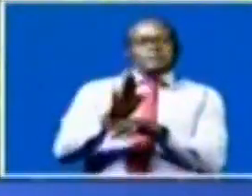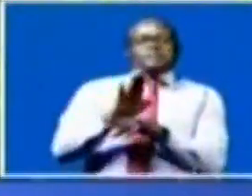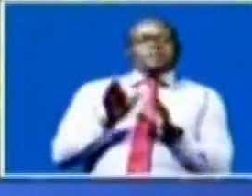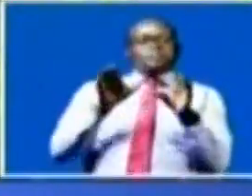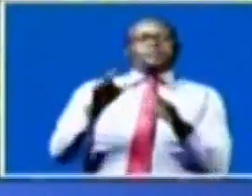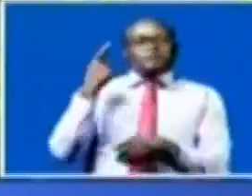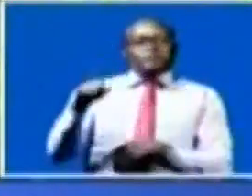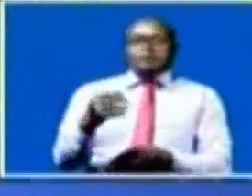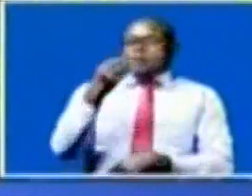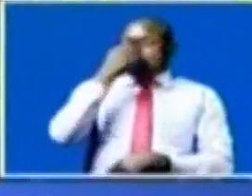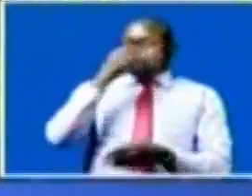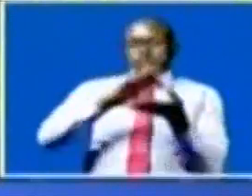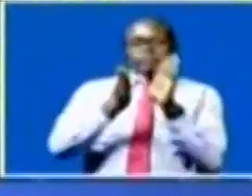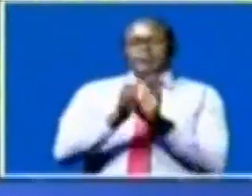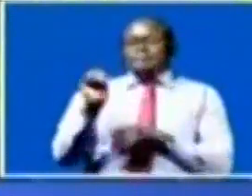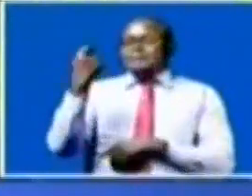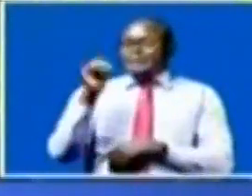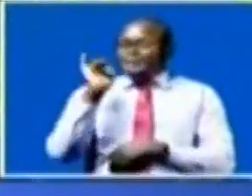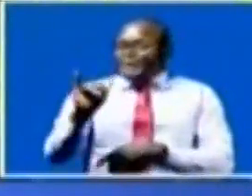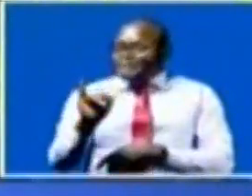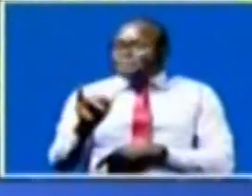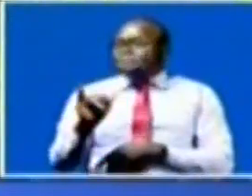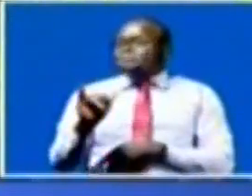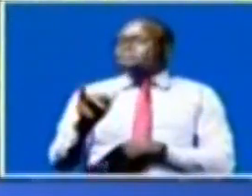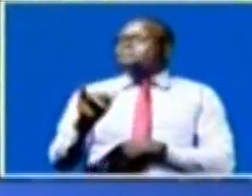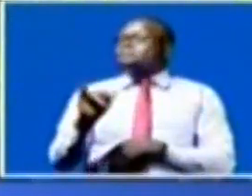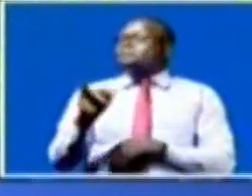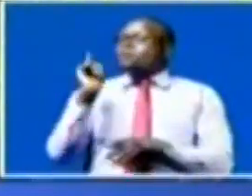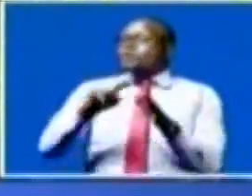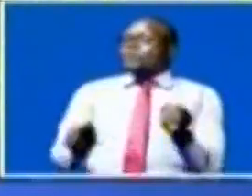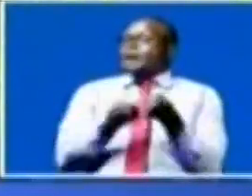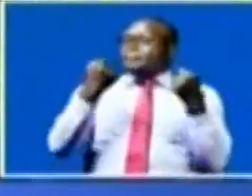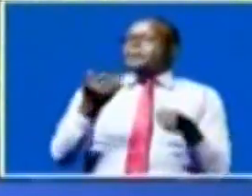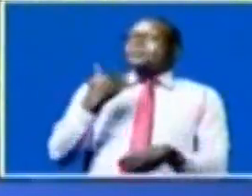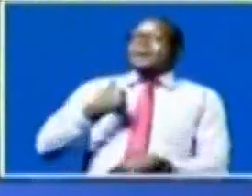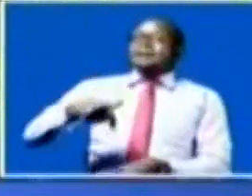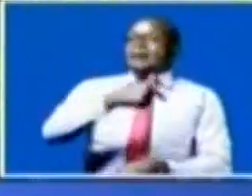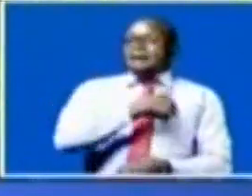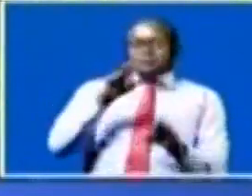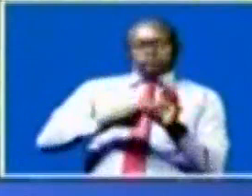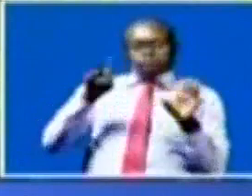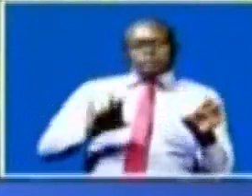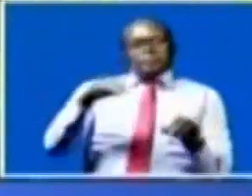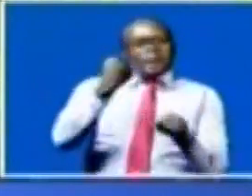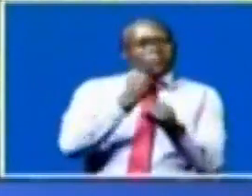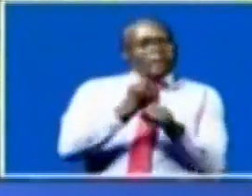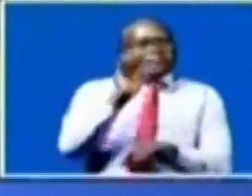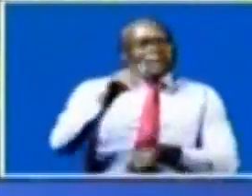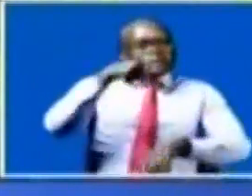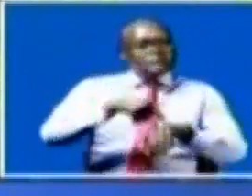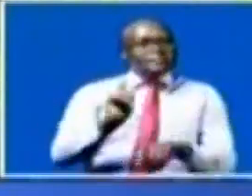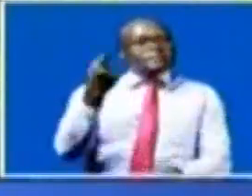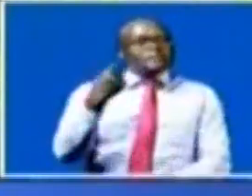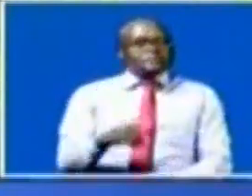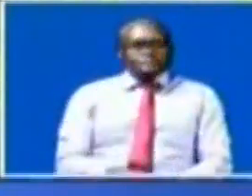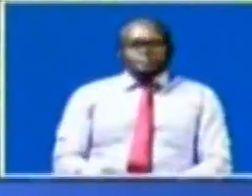for William Ruto to be president. Is that how they want us to treat William Ruto when he becomes president? Would they want us to walk out of our function from him when he was president? So they need